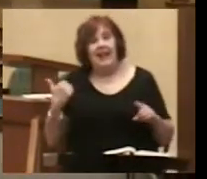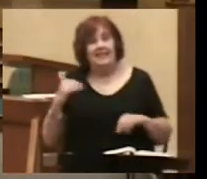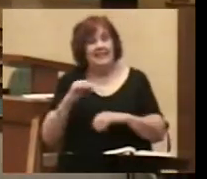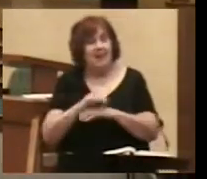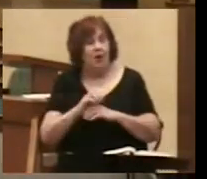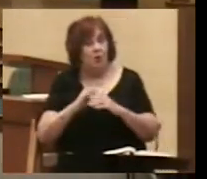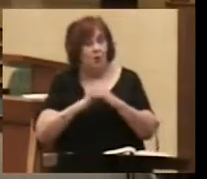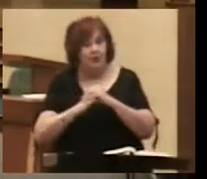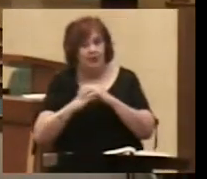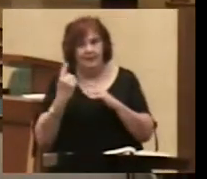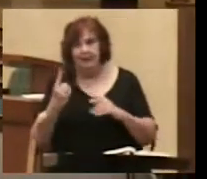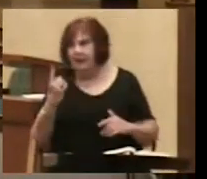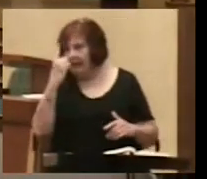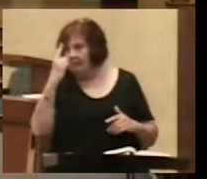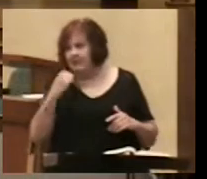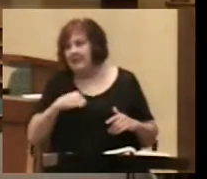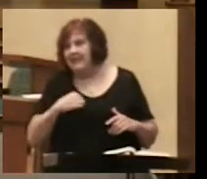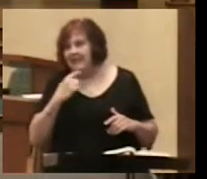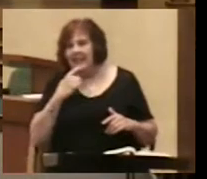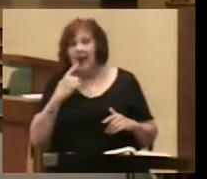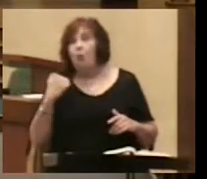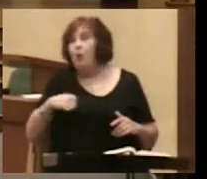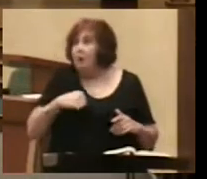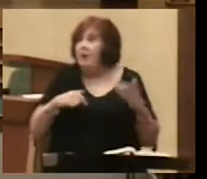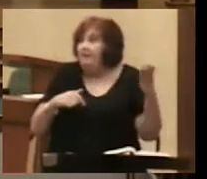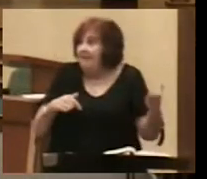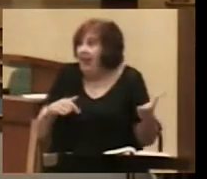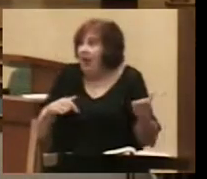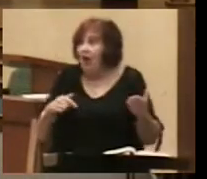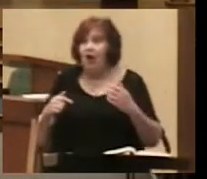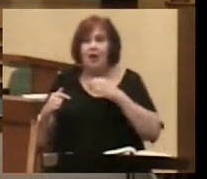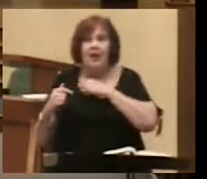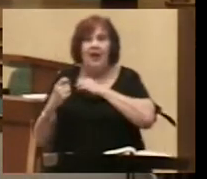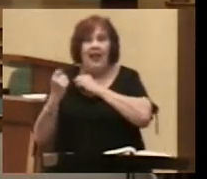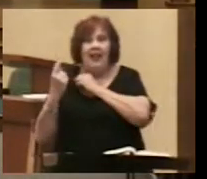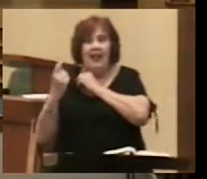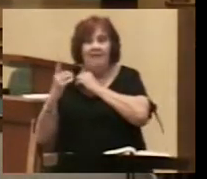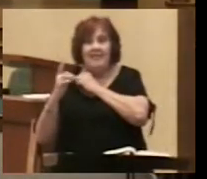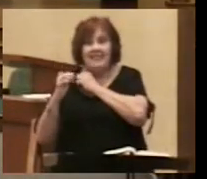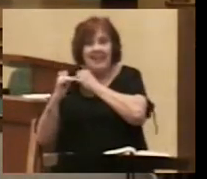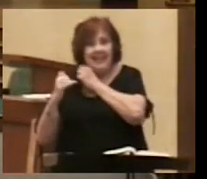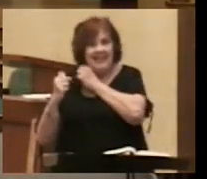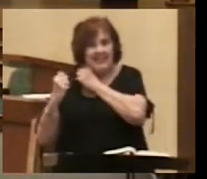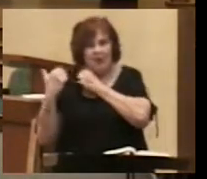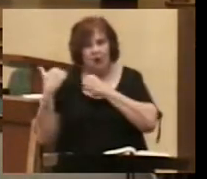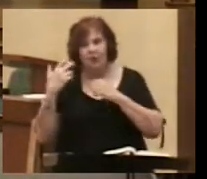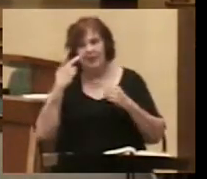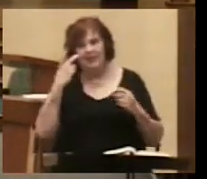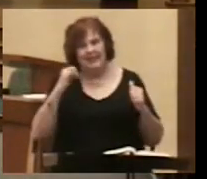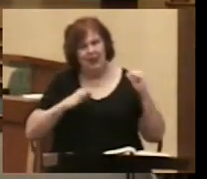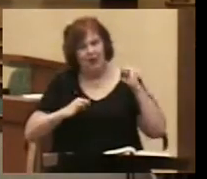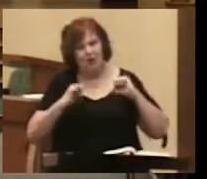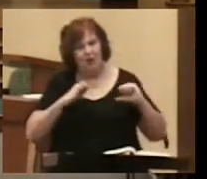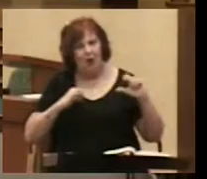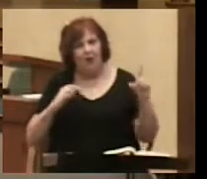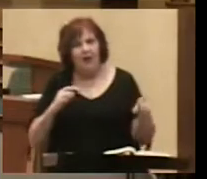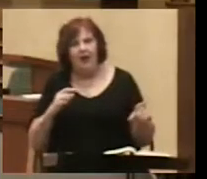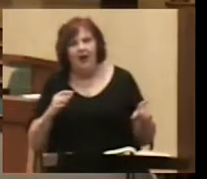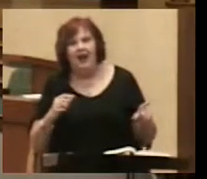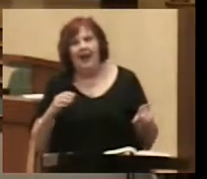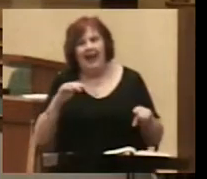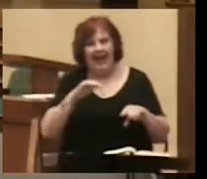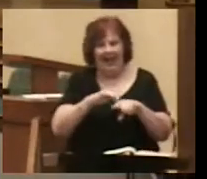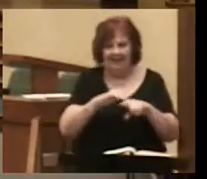after worship, someone came to me and said, "We were there just 11 days ago to see a show at the Sight and